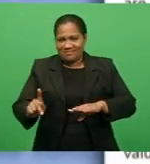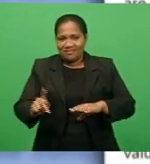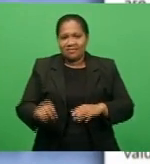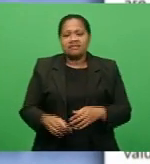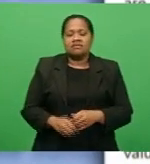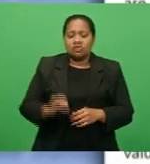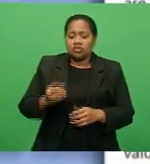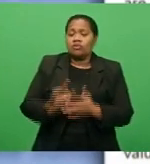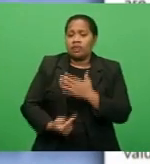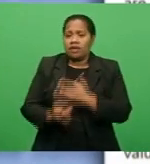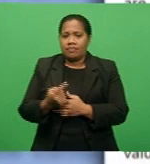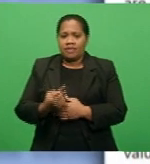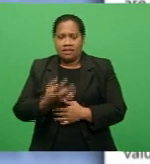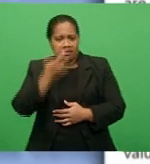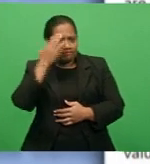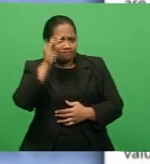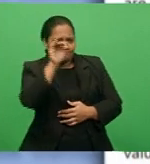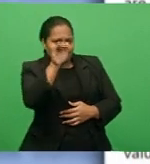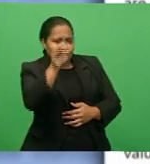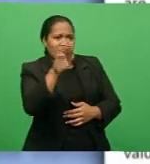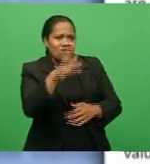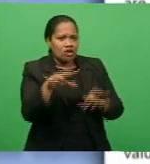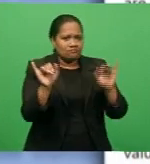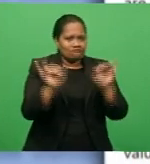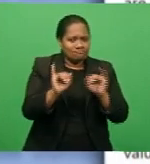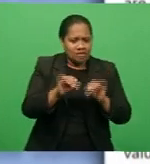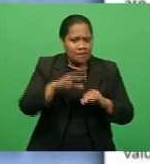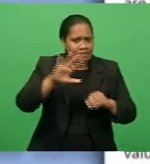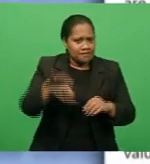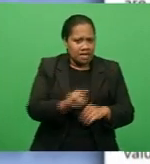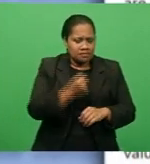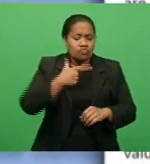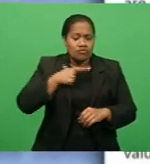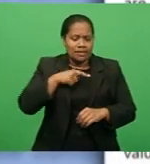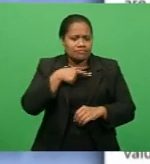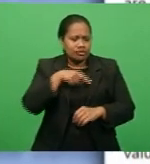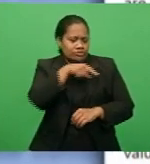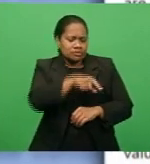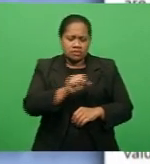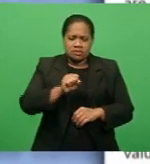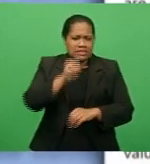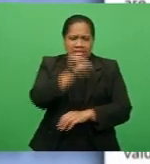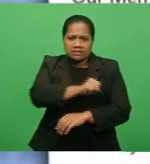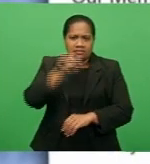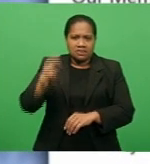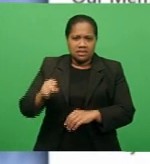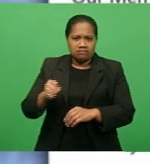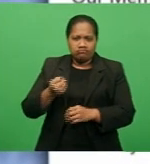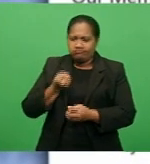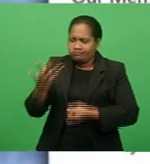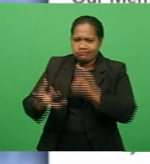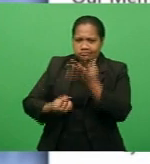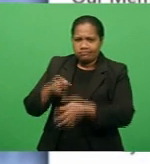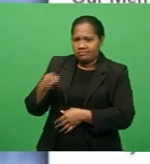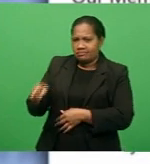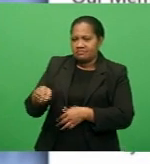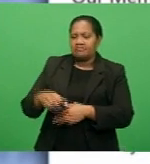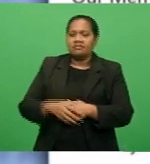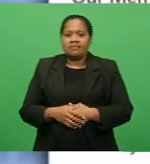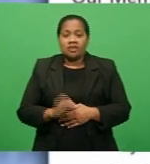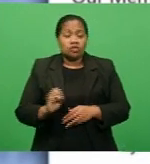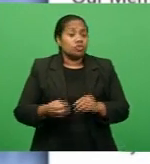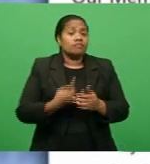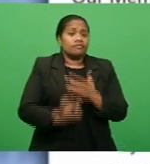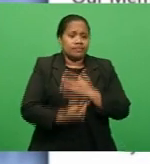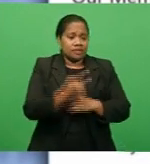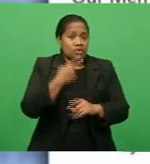urgent action to address the disturbing series of attacks from Kumar. The NGO group adds it is disturbing that Kumar is a high